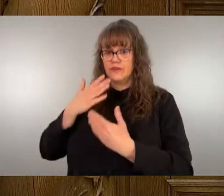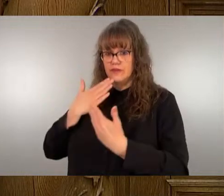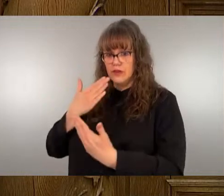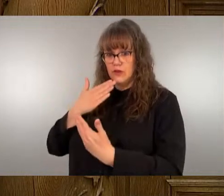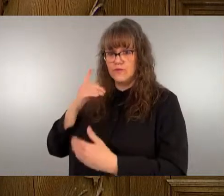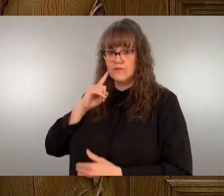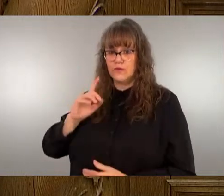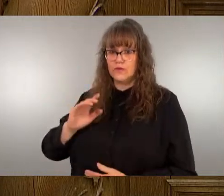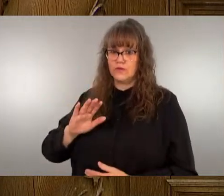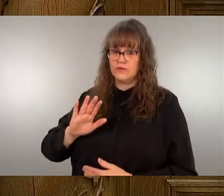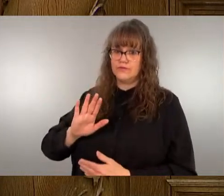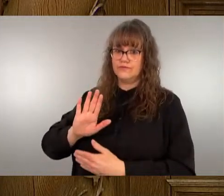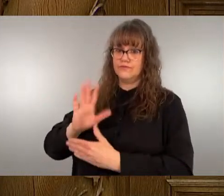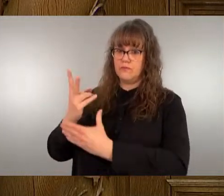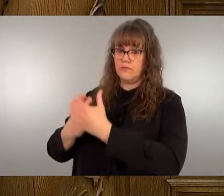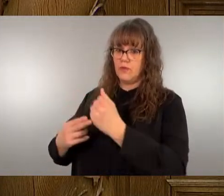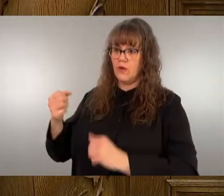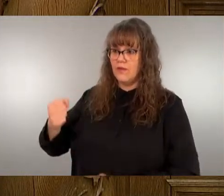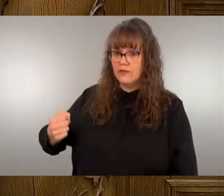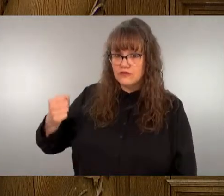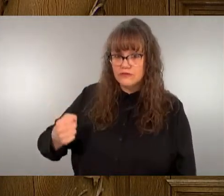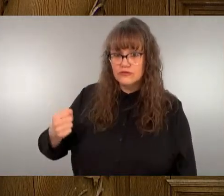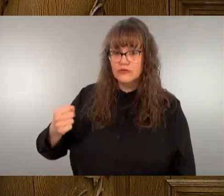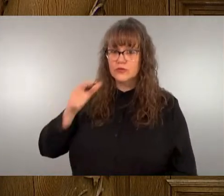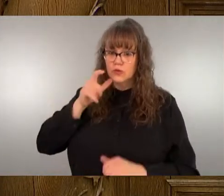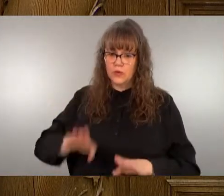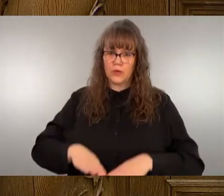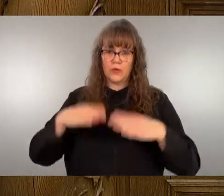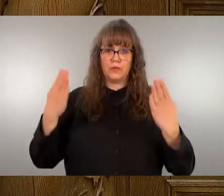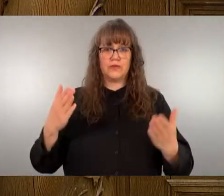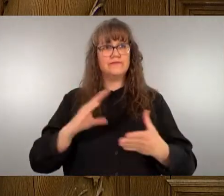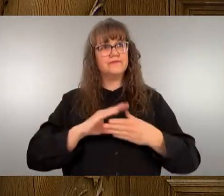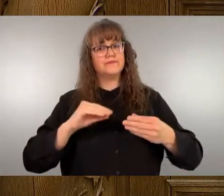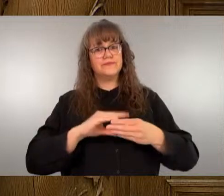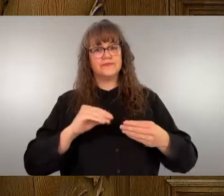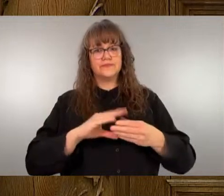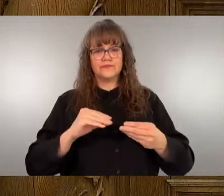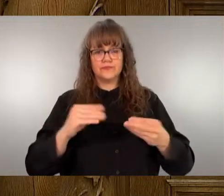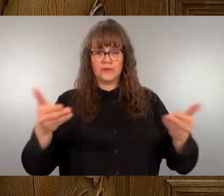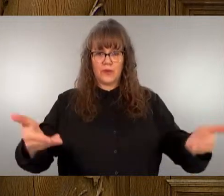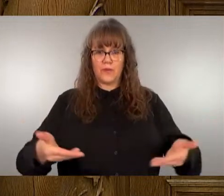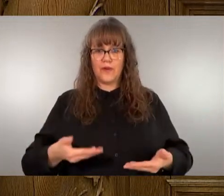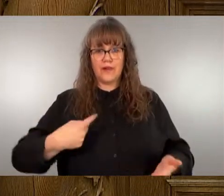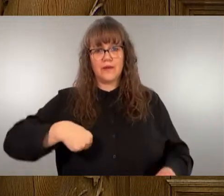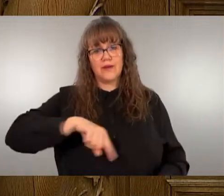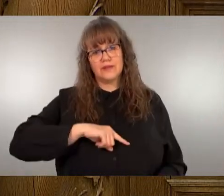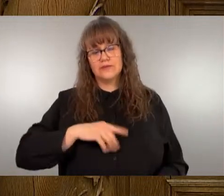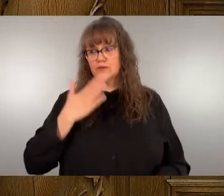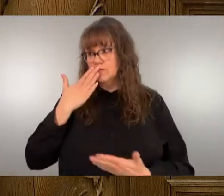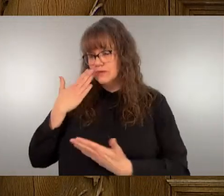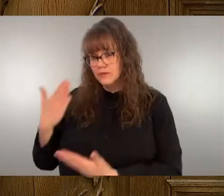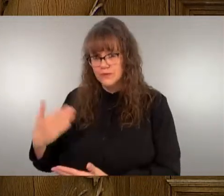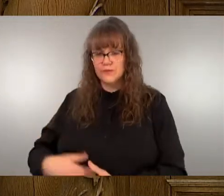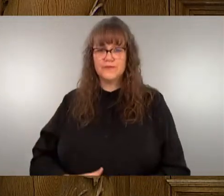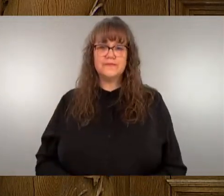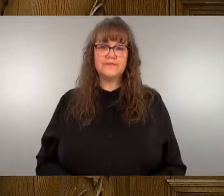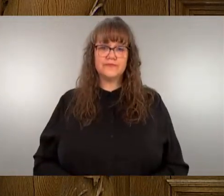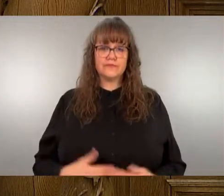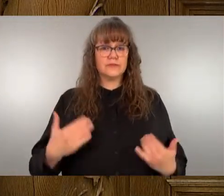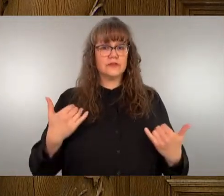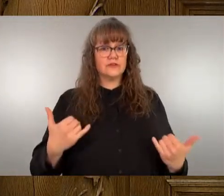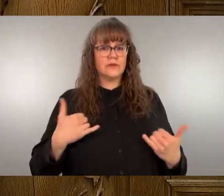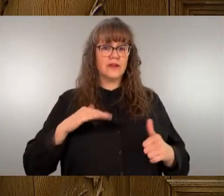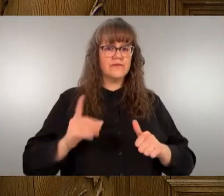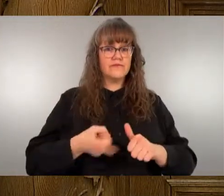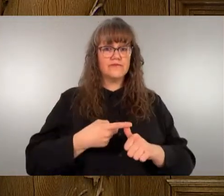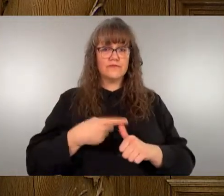way. I am pleased to deliver my first speech from the throne, laying out your government's plan